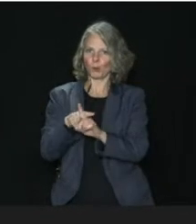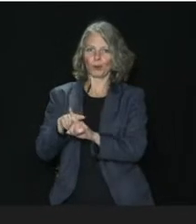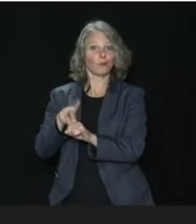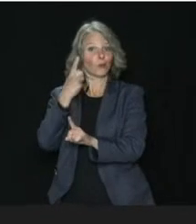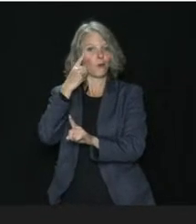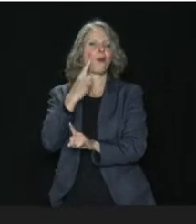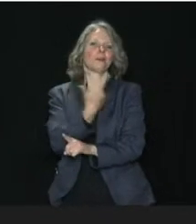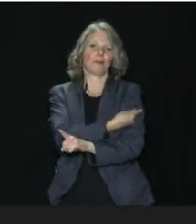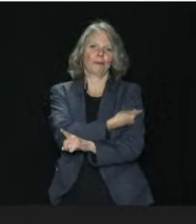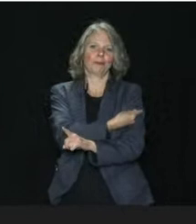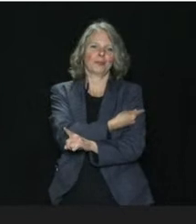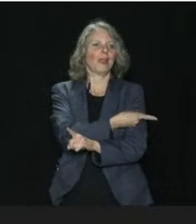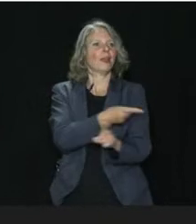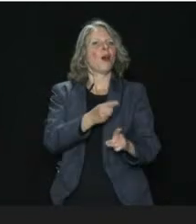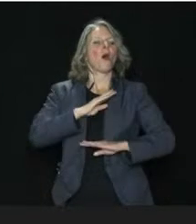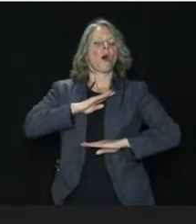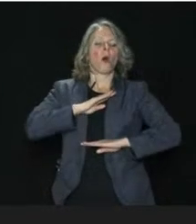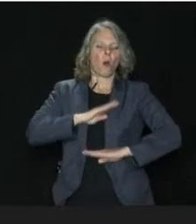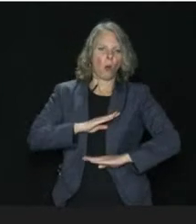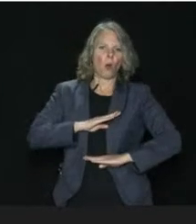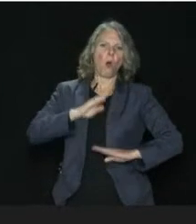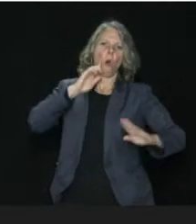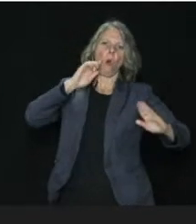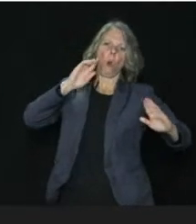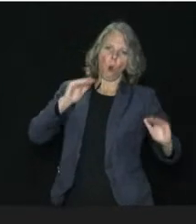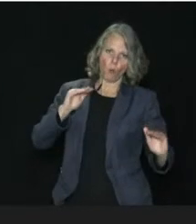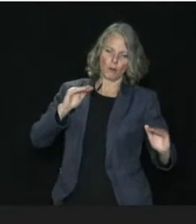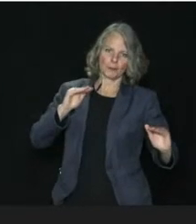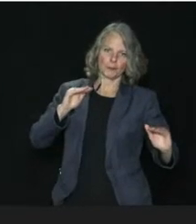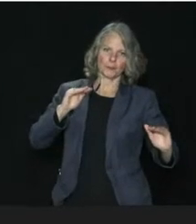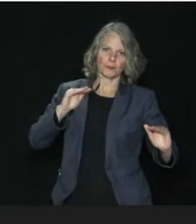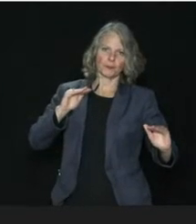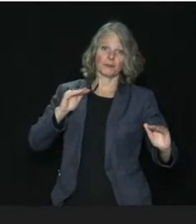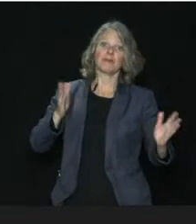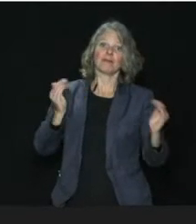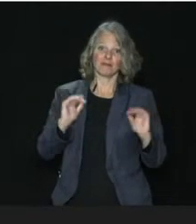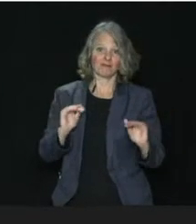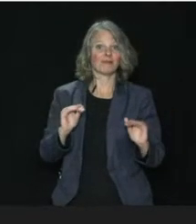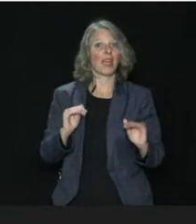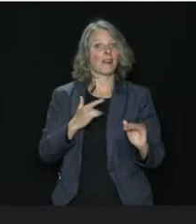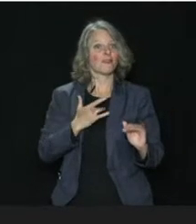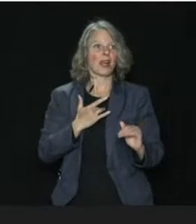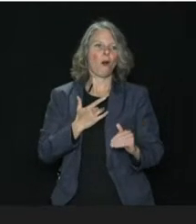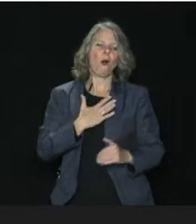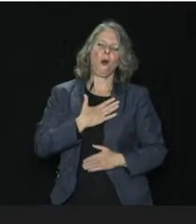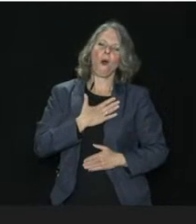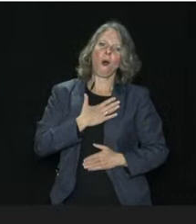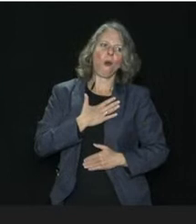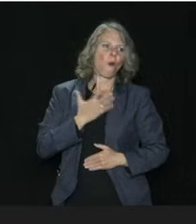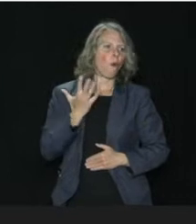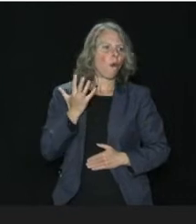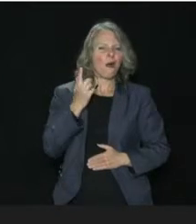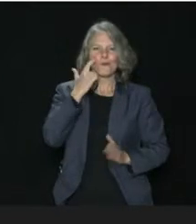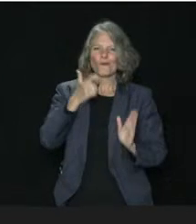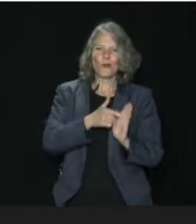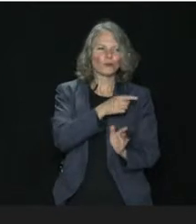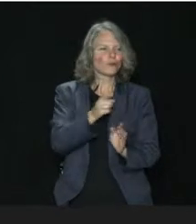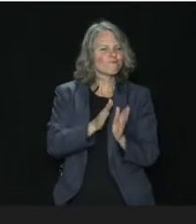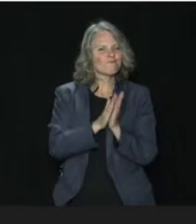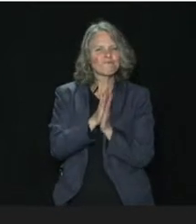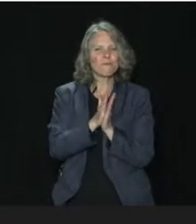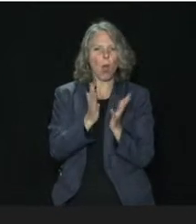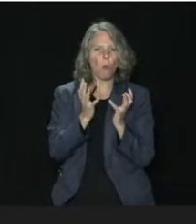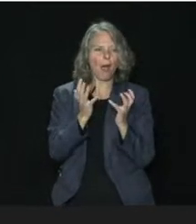hope to so many. And it is extremely encouraging to see that such an